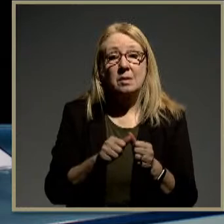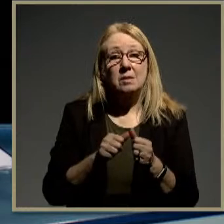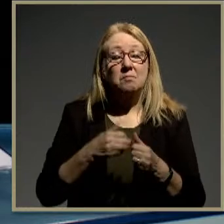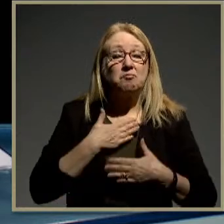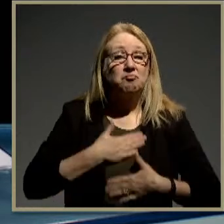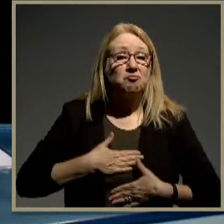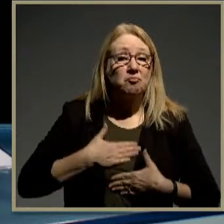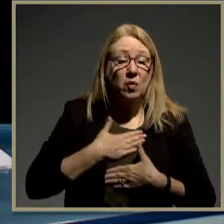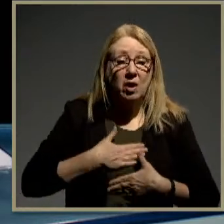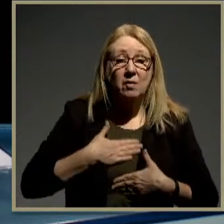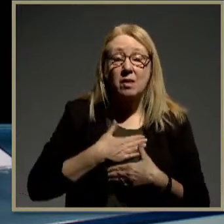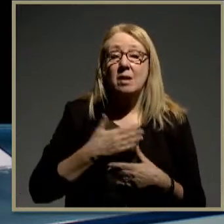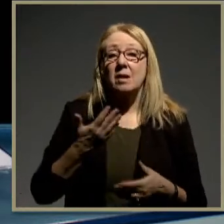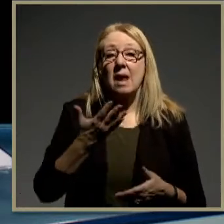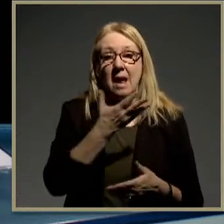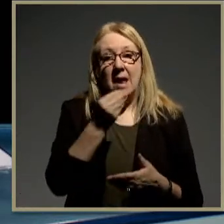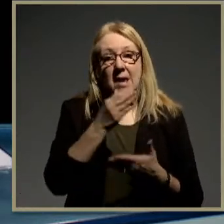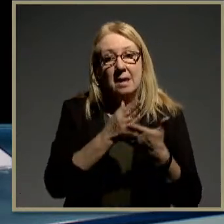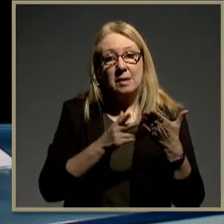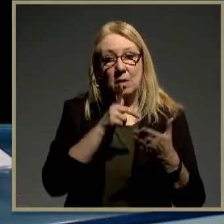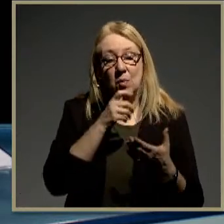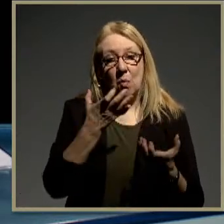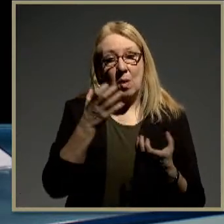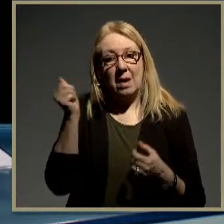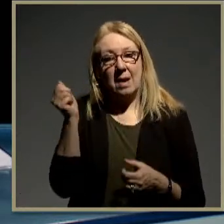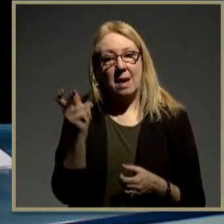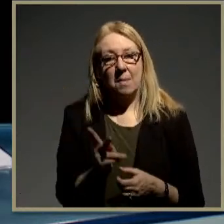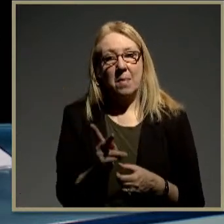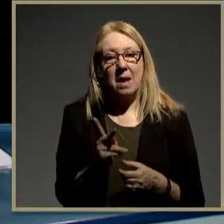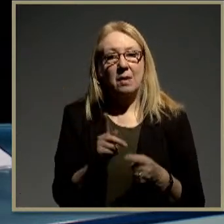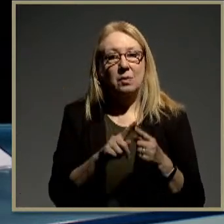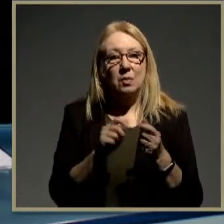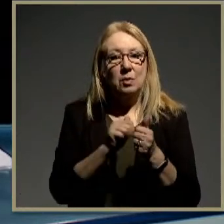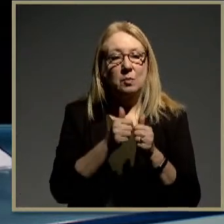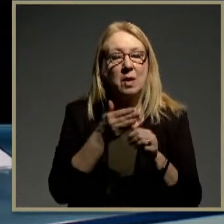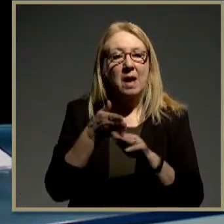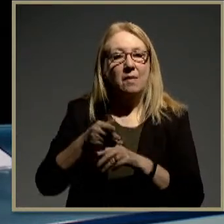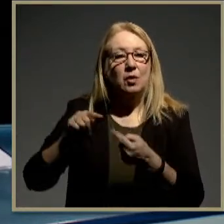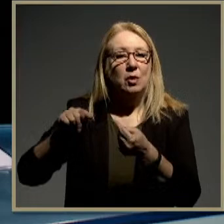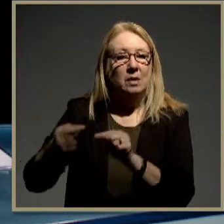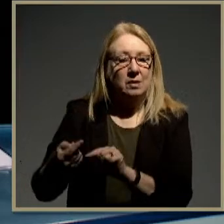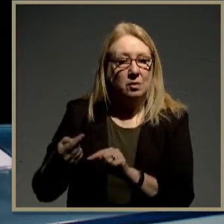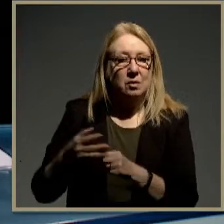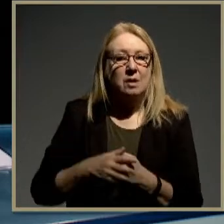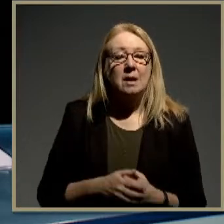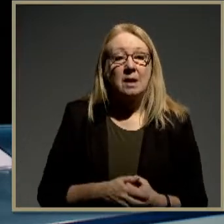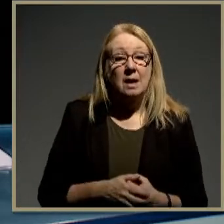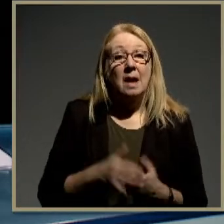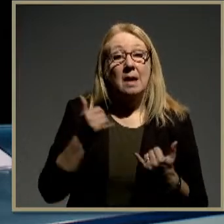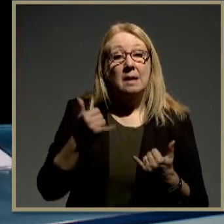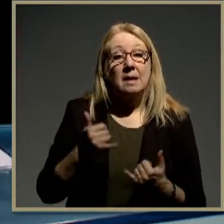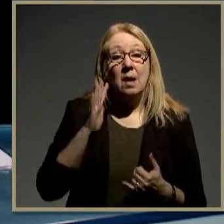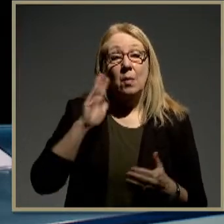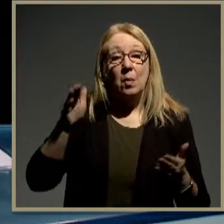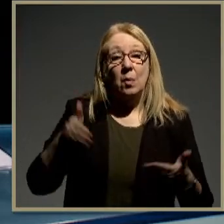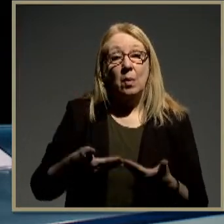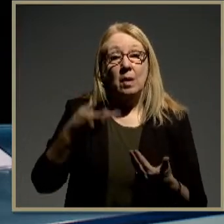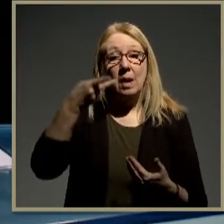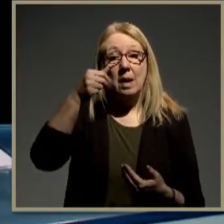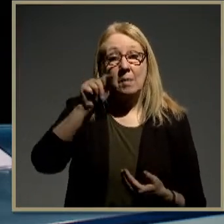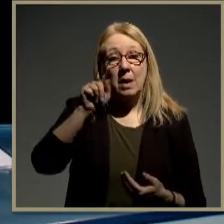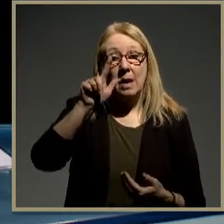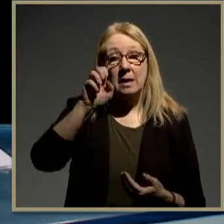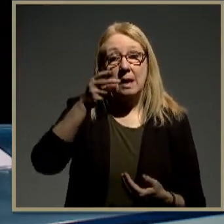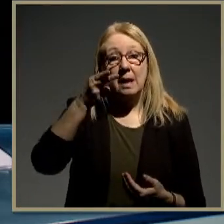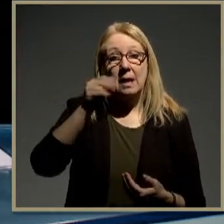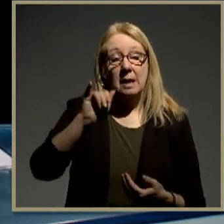recreational athletes, even those who may be trying to return to sports following an injury. Now, join me in welcoming Pat Leahy